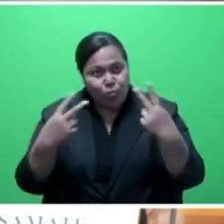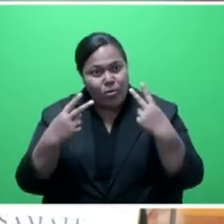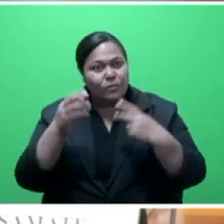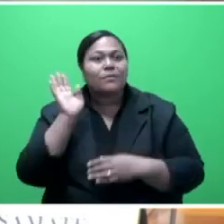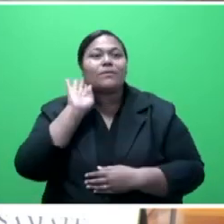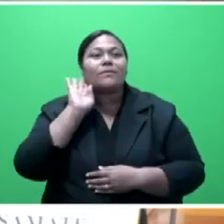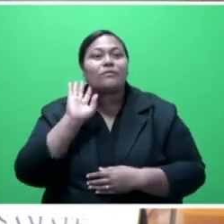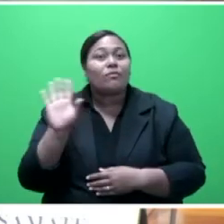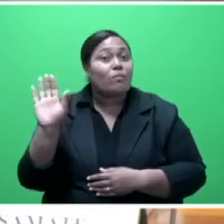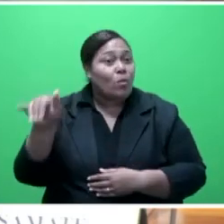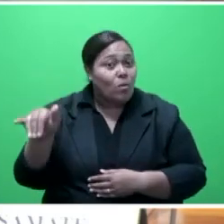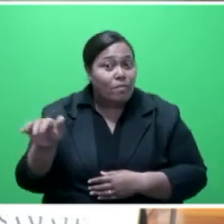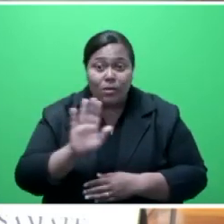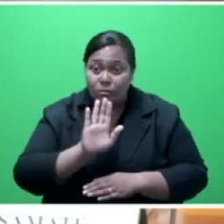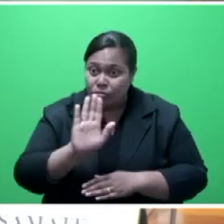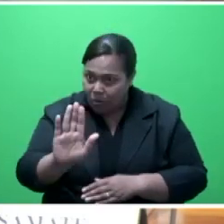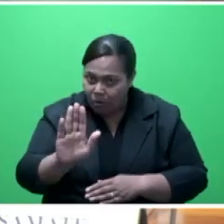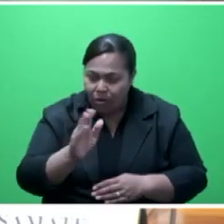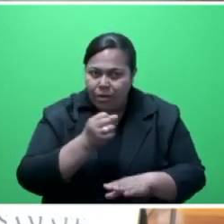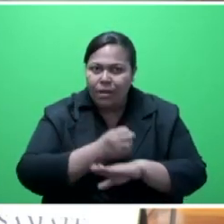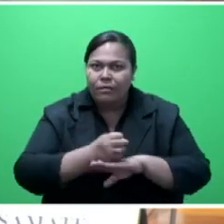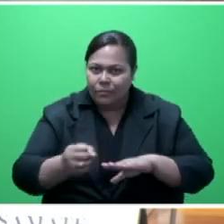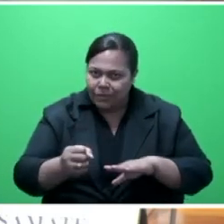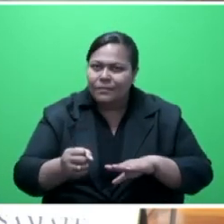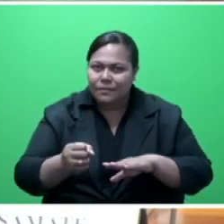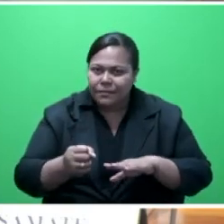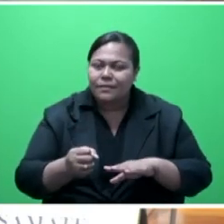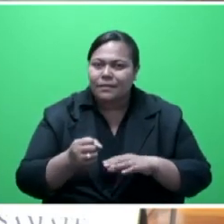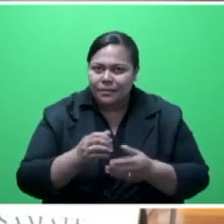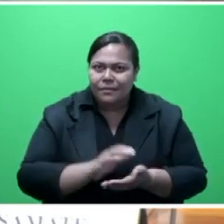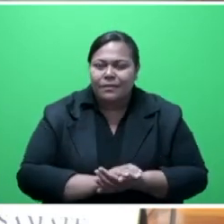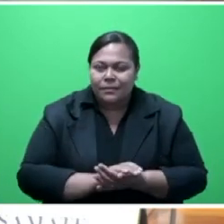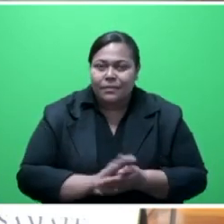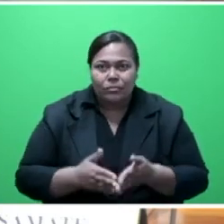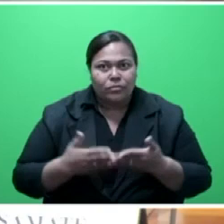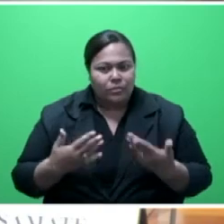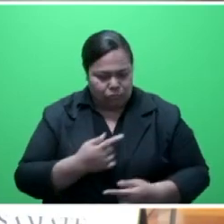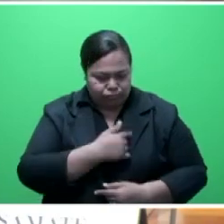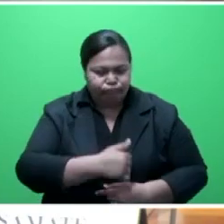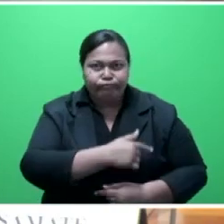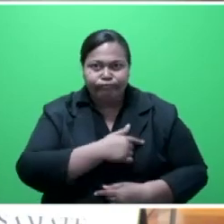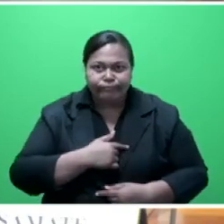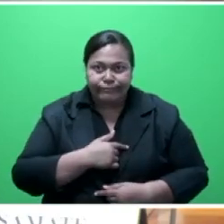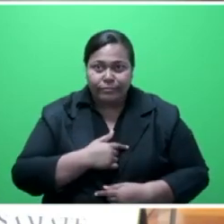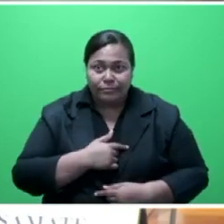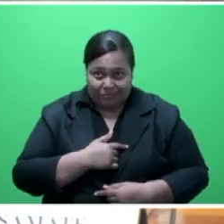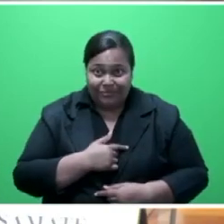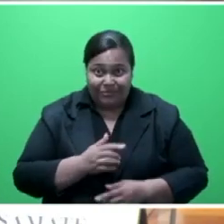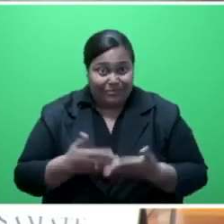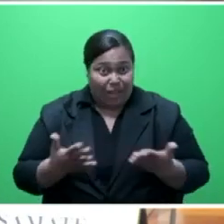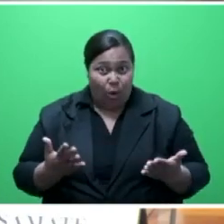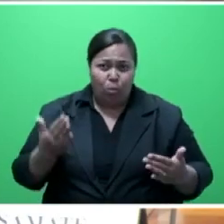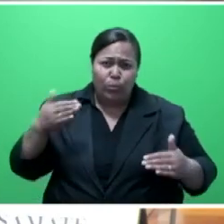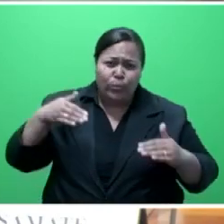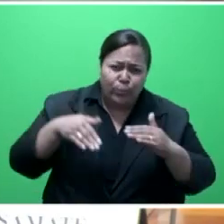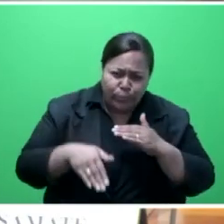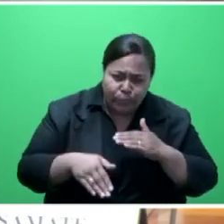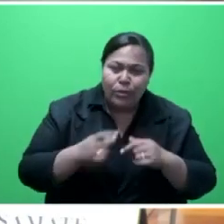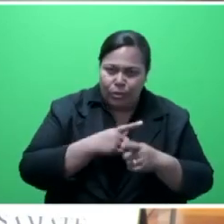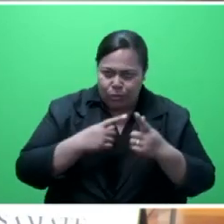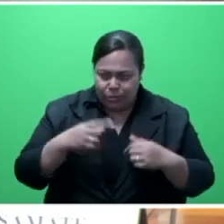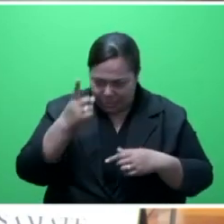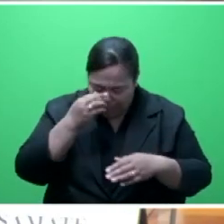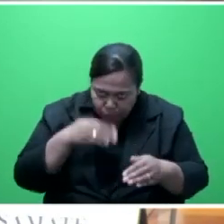home. Your government is betting big that our largest economic contraction will be followed by our fastest ever recovery.